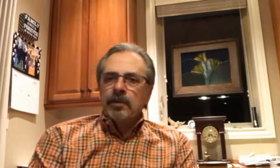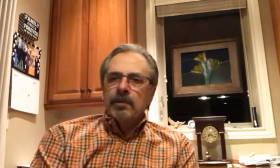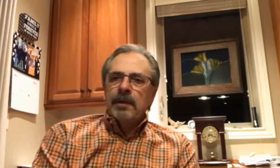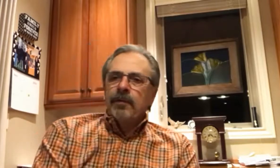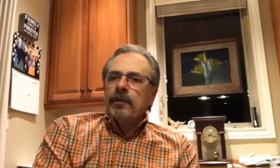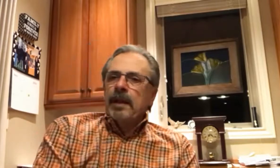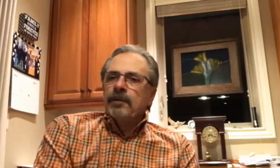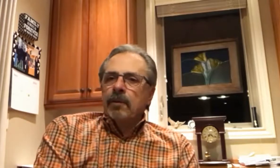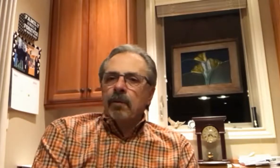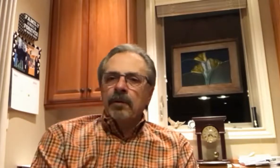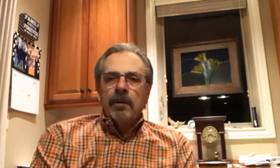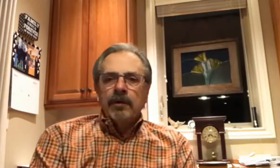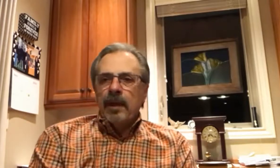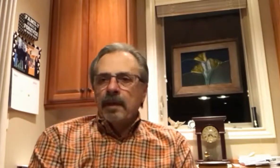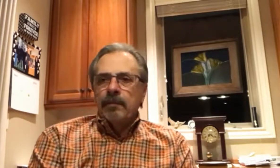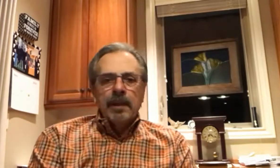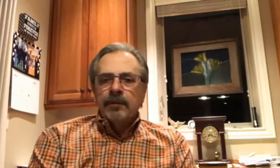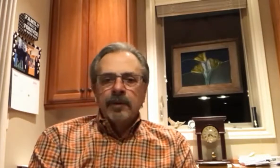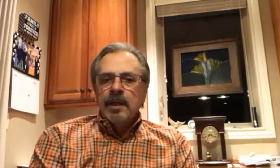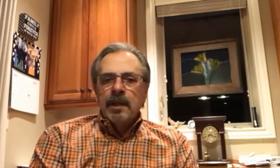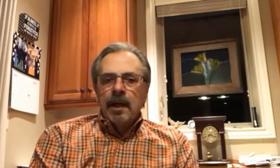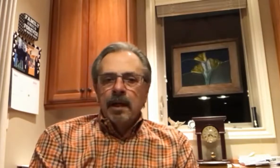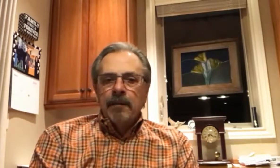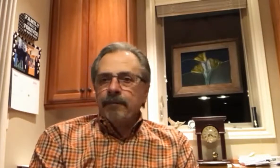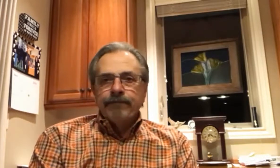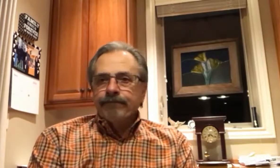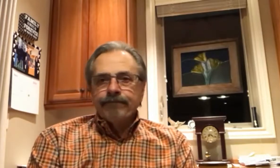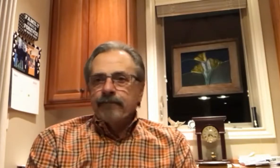be able to give you an answer or address that because